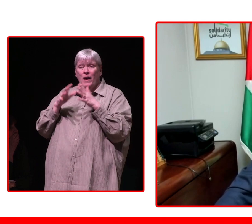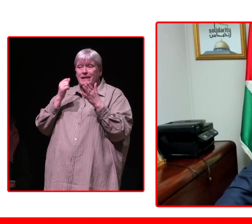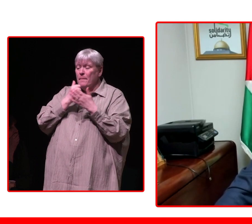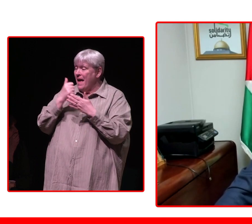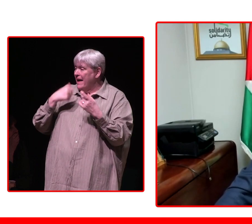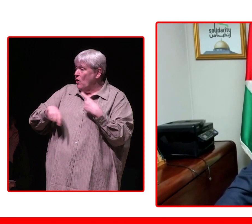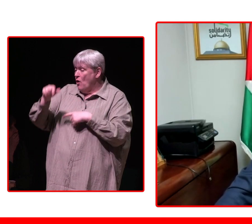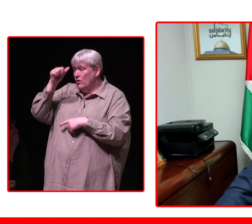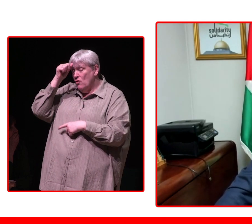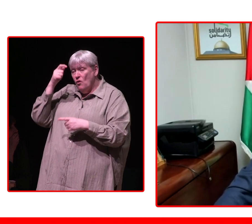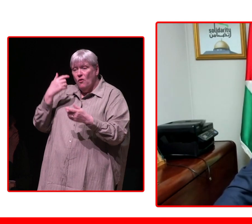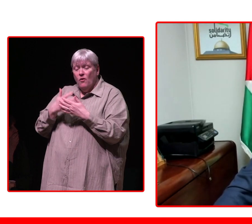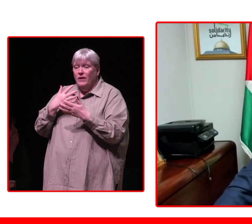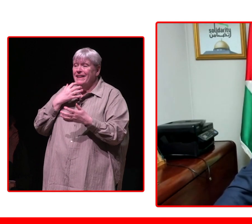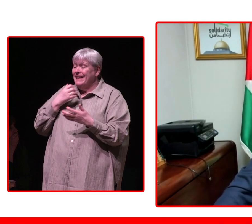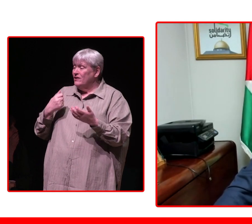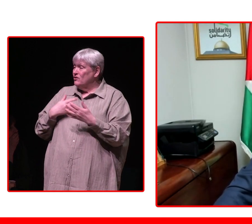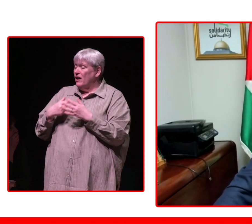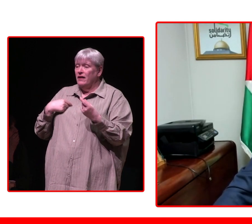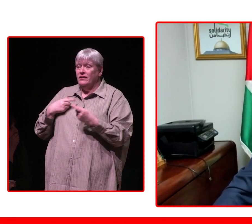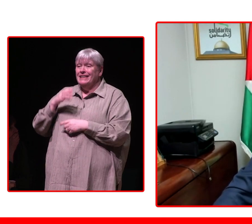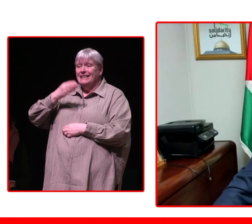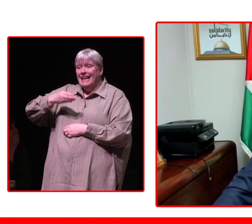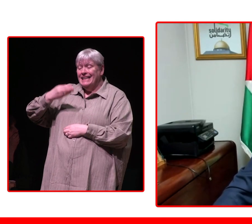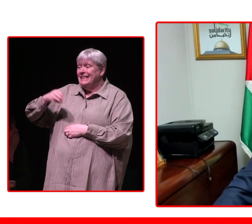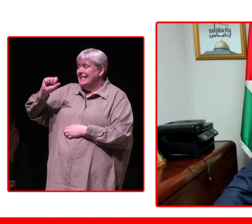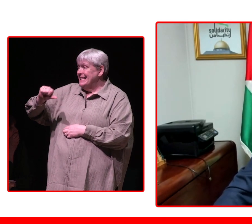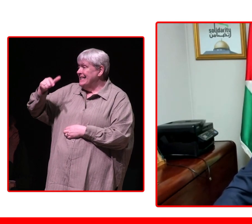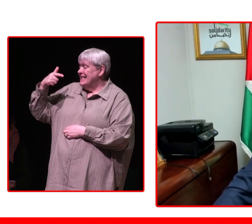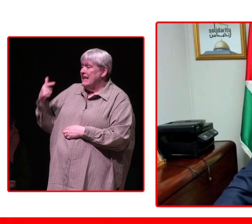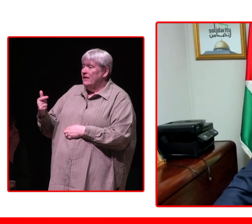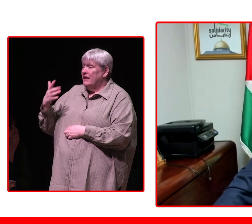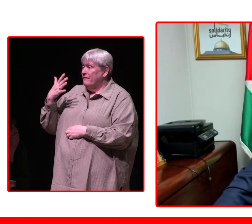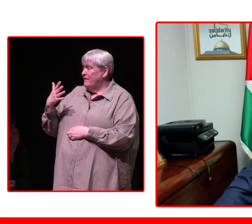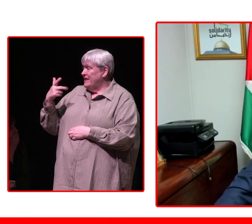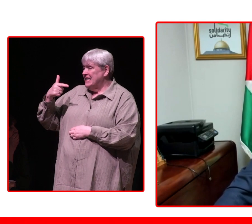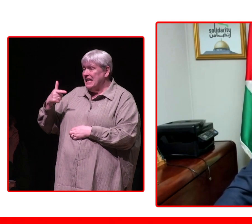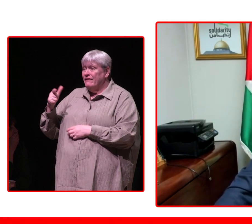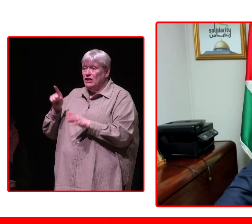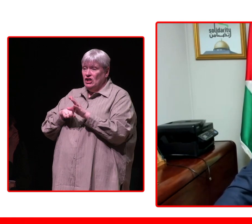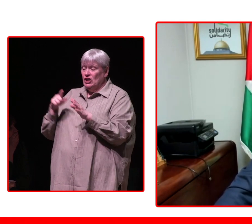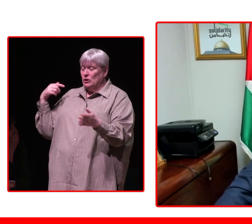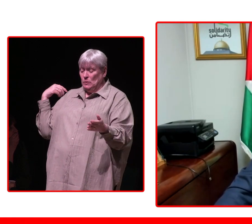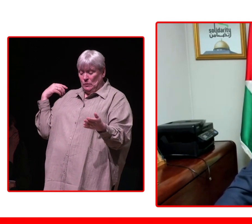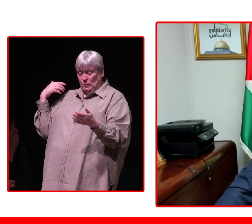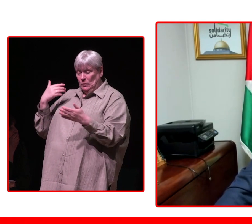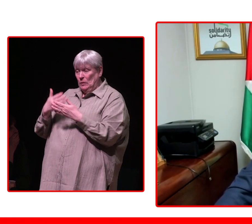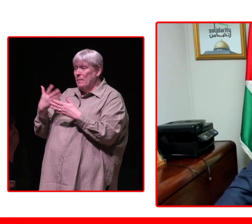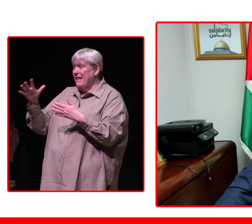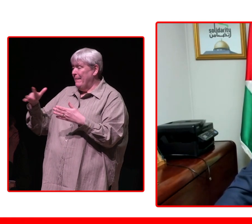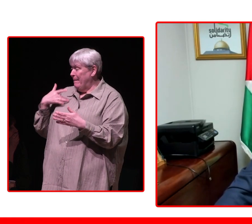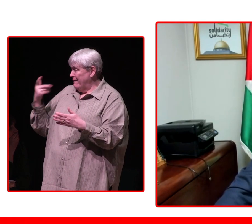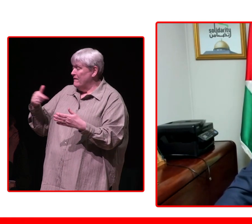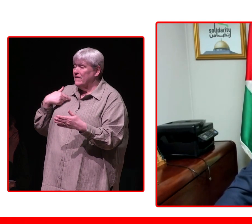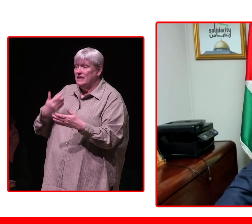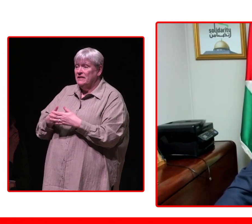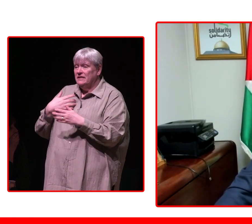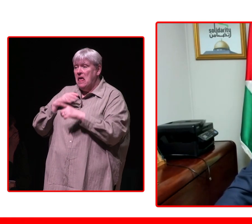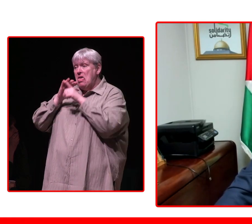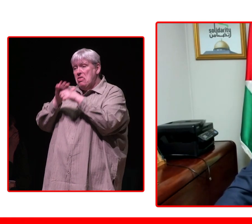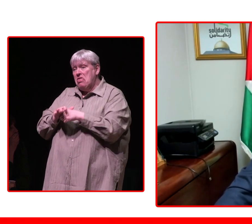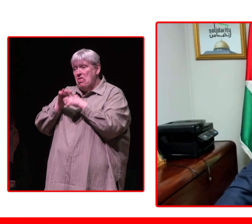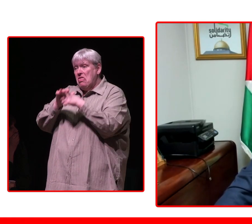came under Israel's occupation in 1967. For 57 years, my friends, we have lived under Israel's military